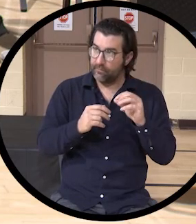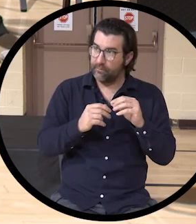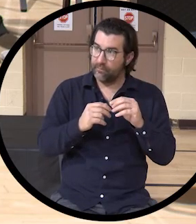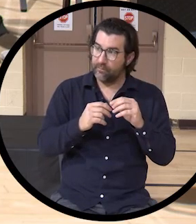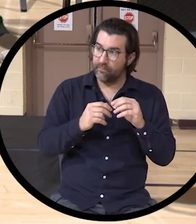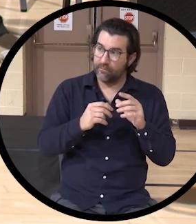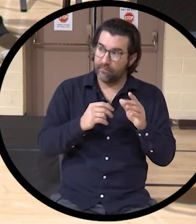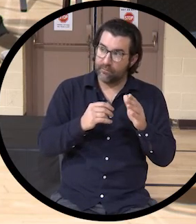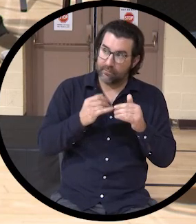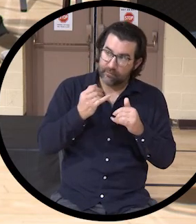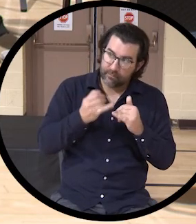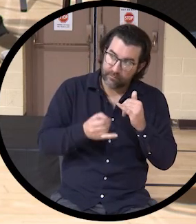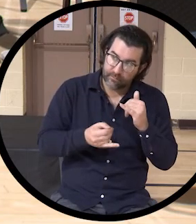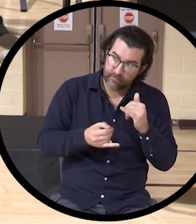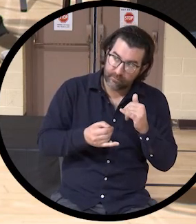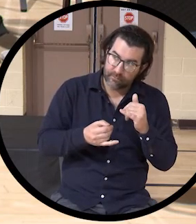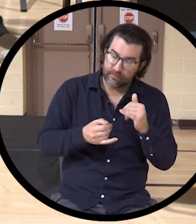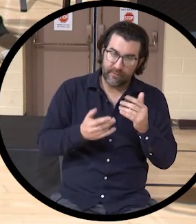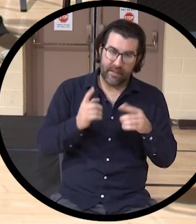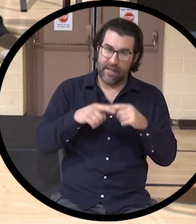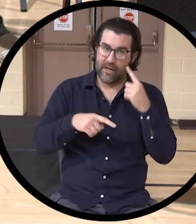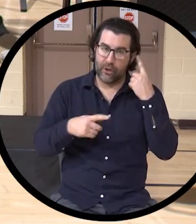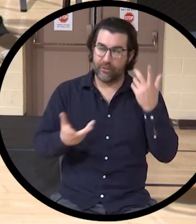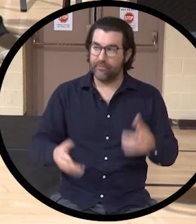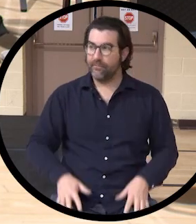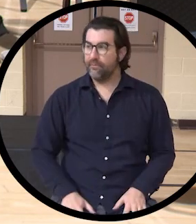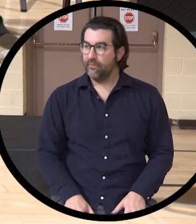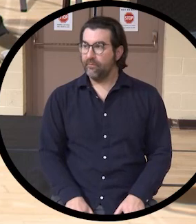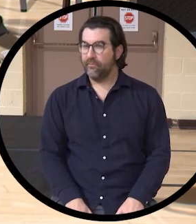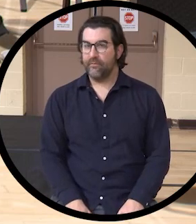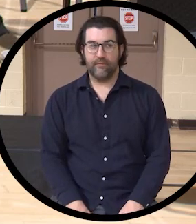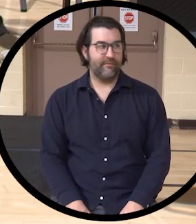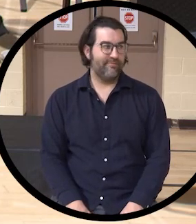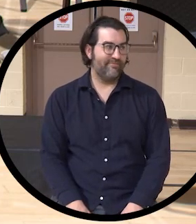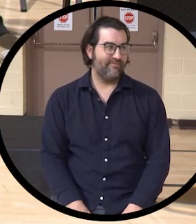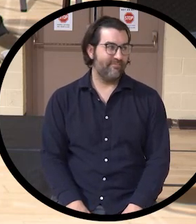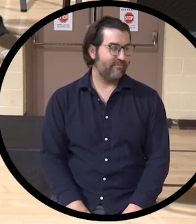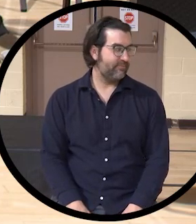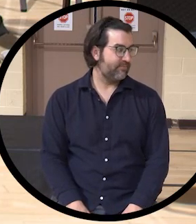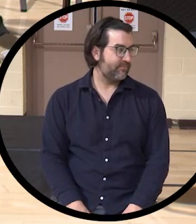And then just lastly, I need to be more in